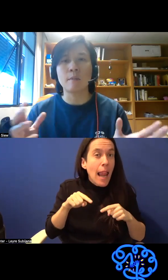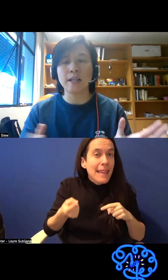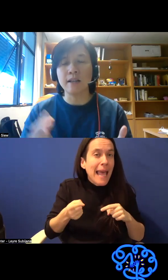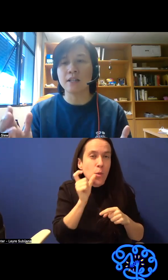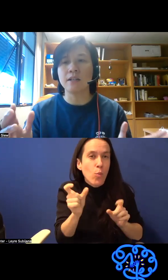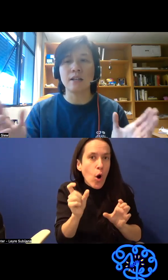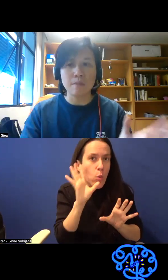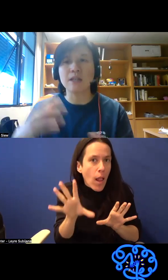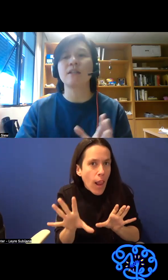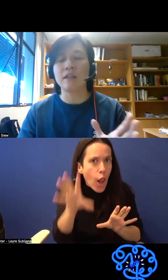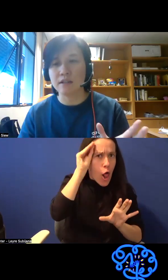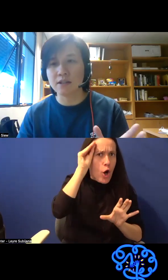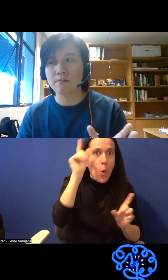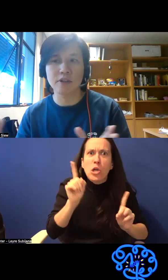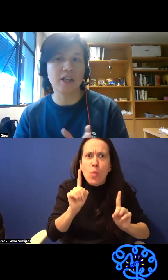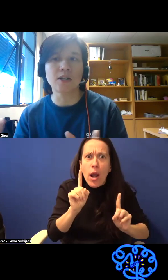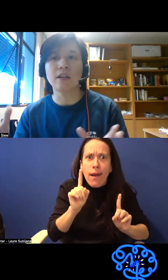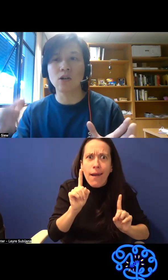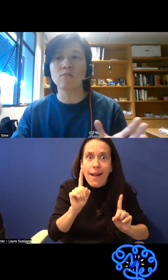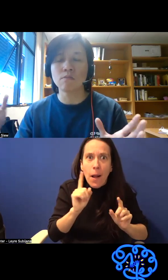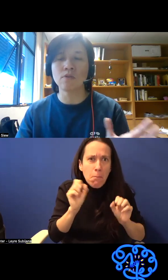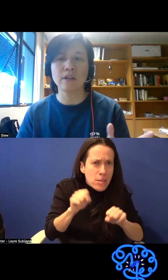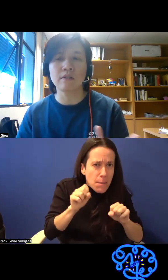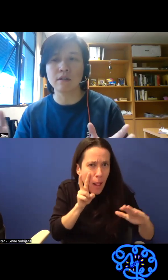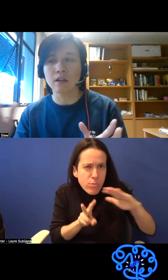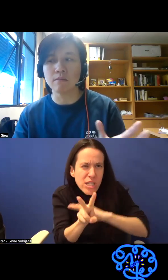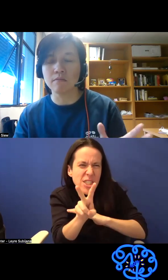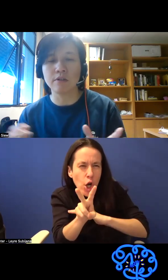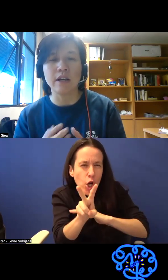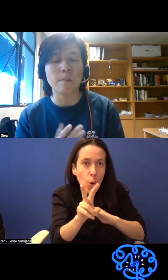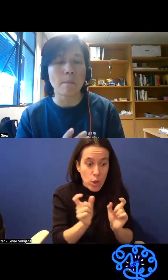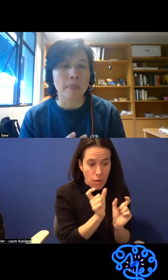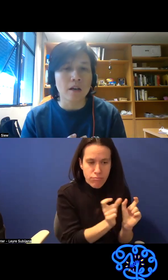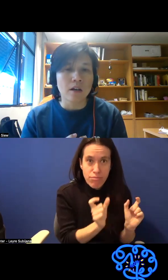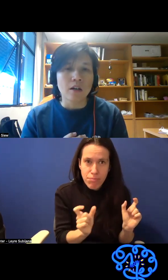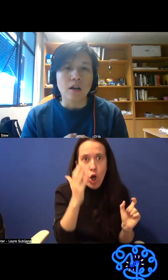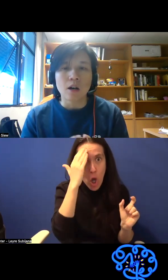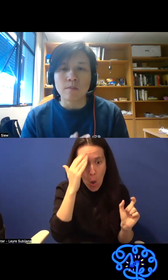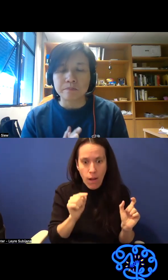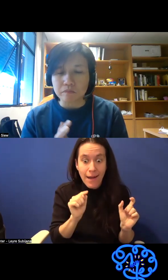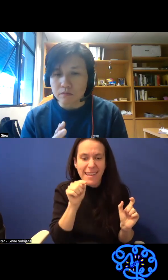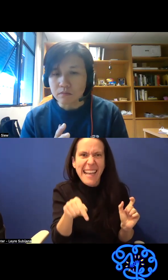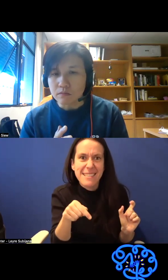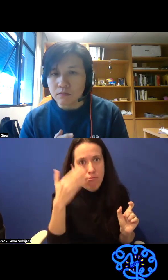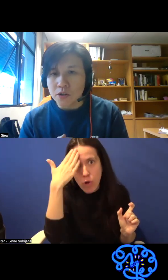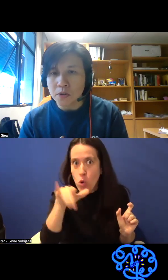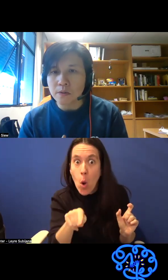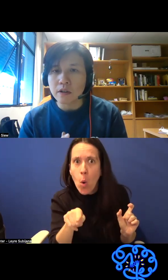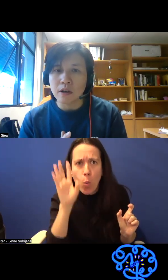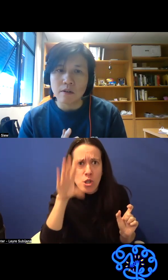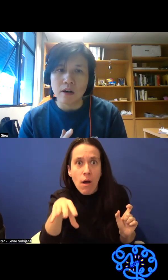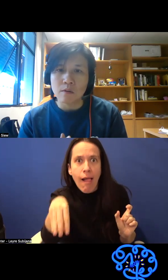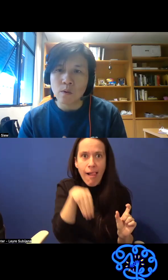that representation and then making the next prediction and moving to the end. Um,